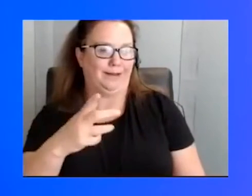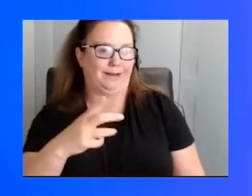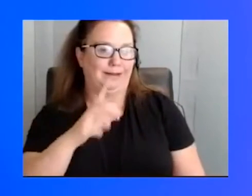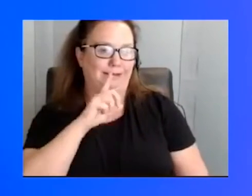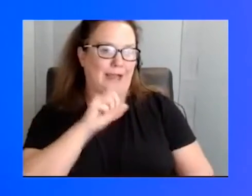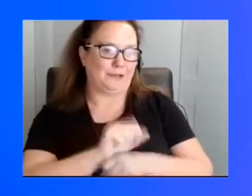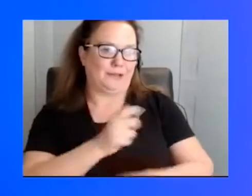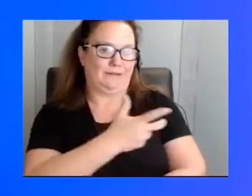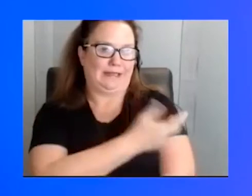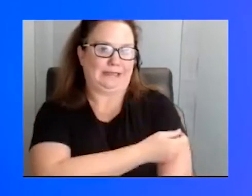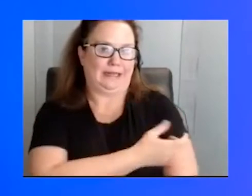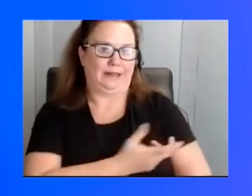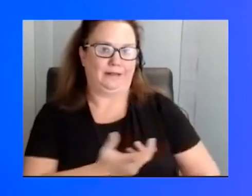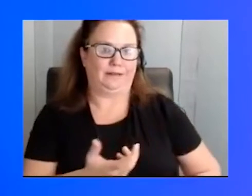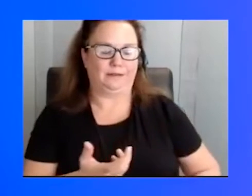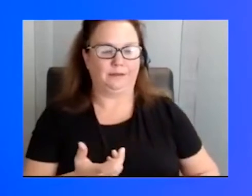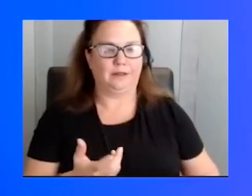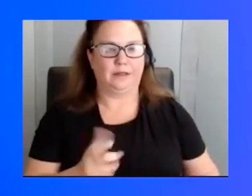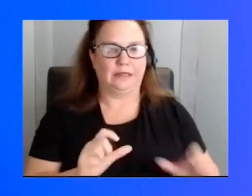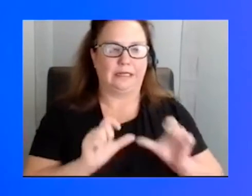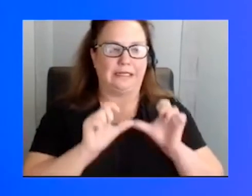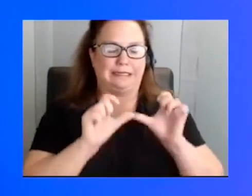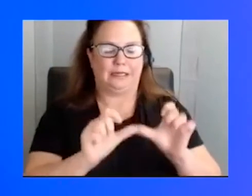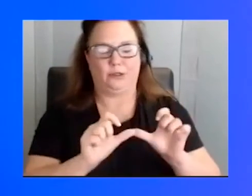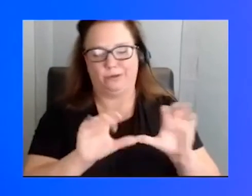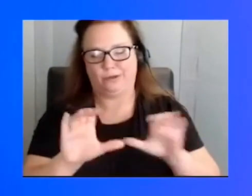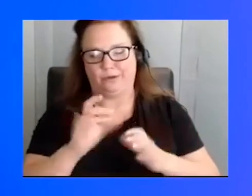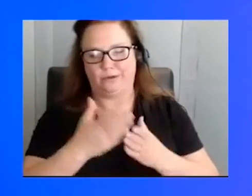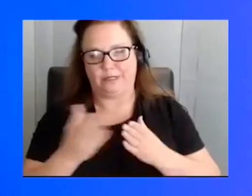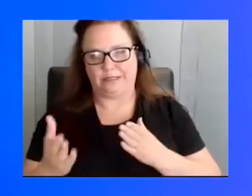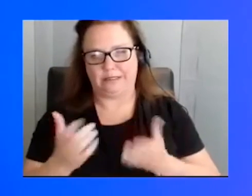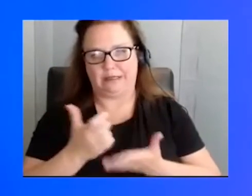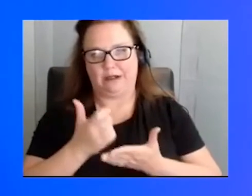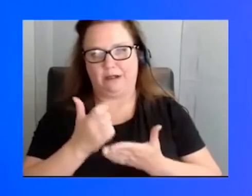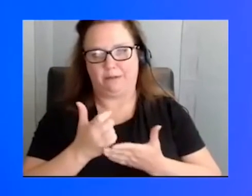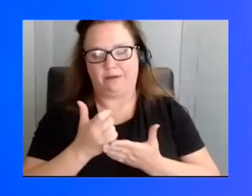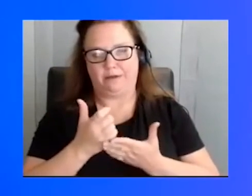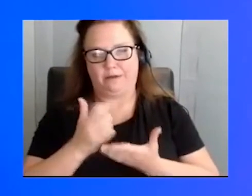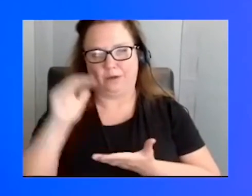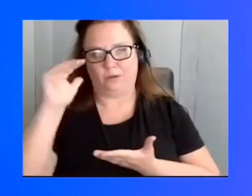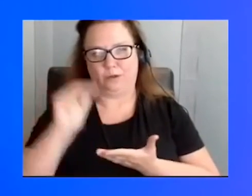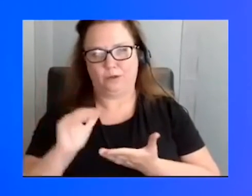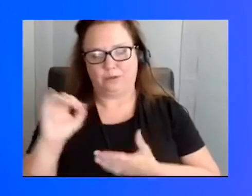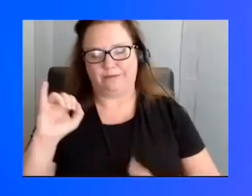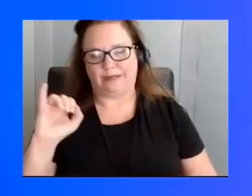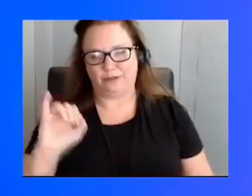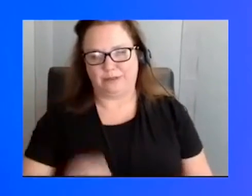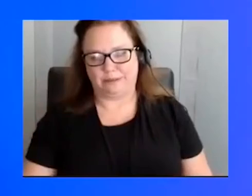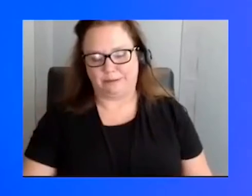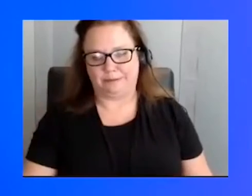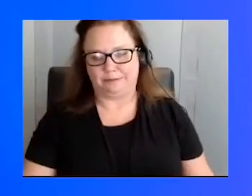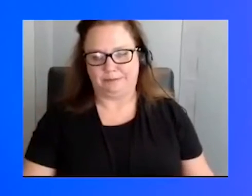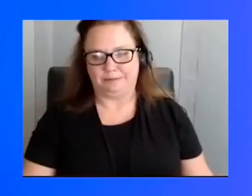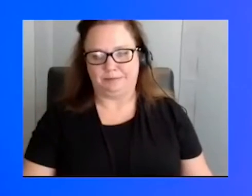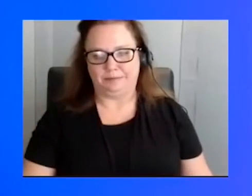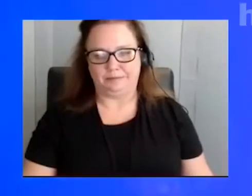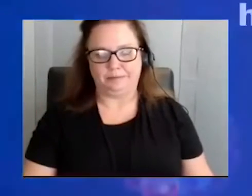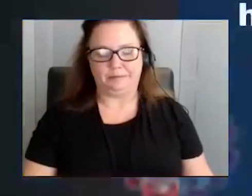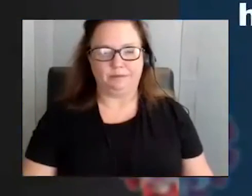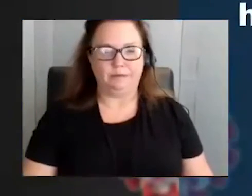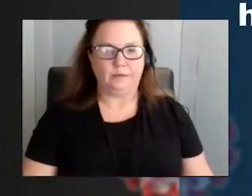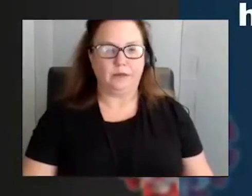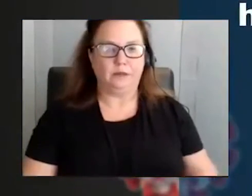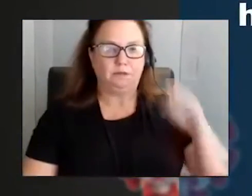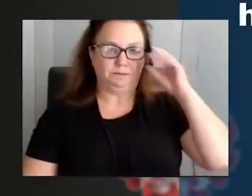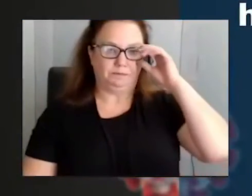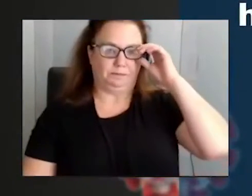vaccinated. Continue to do those things to help continue to reduce infections. Okay, and our last question today. What could be